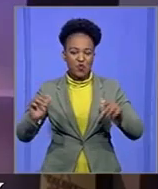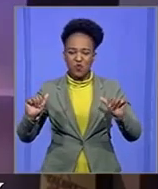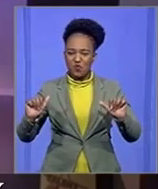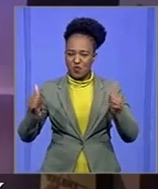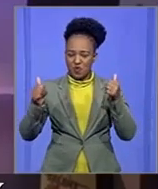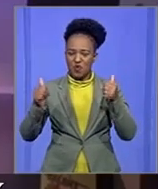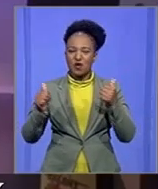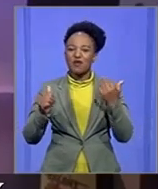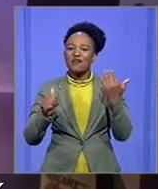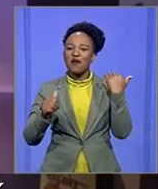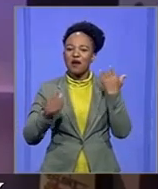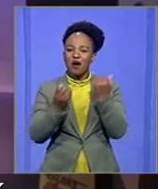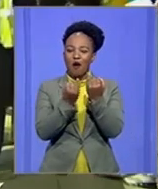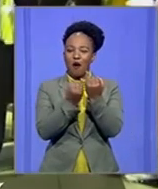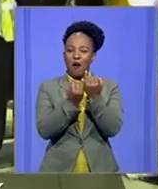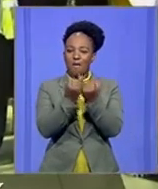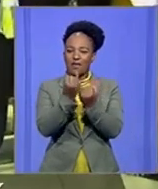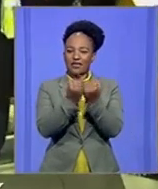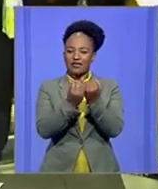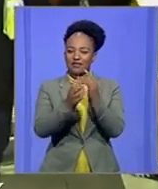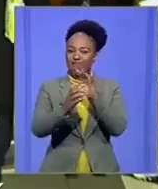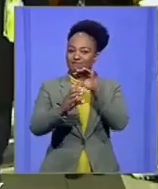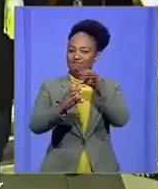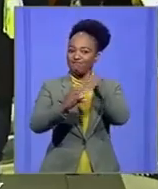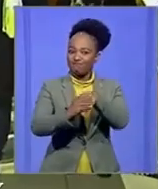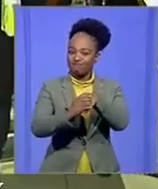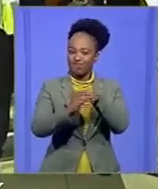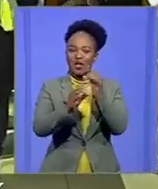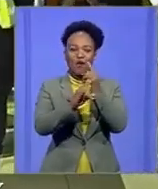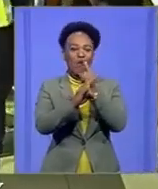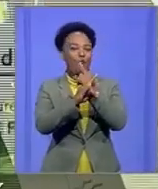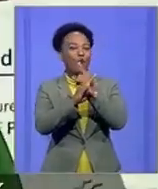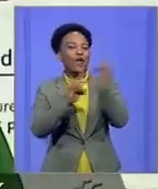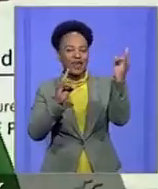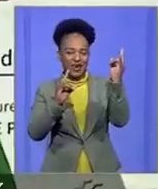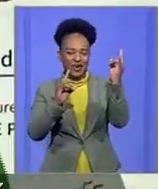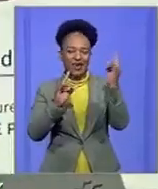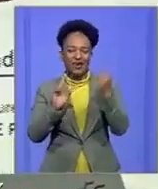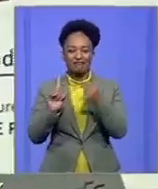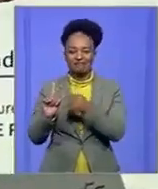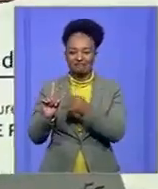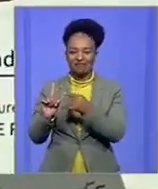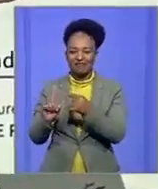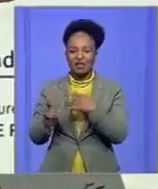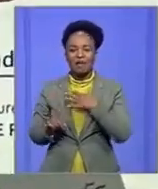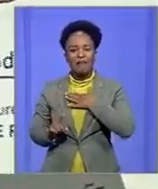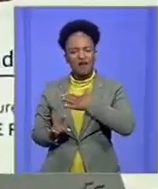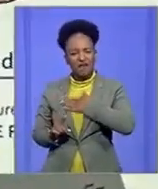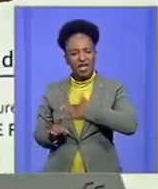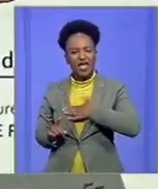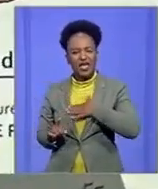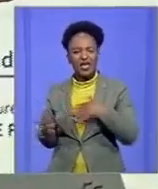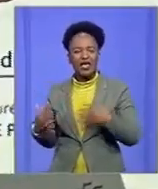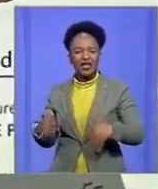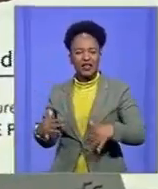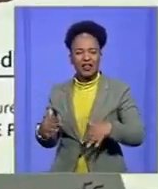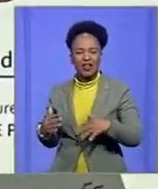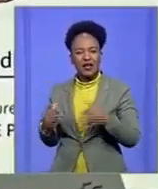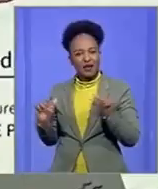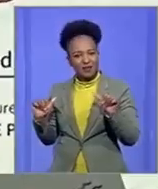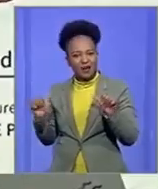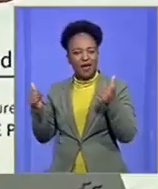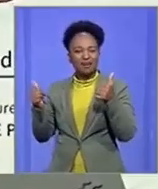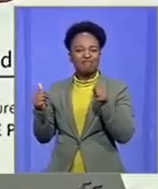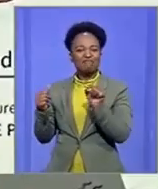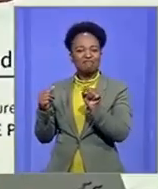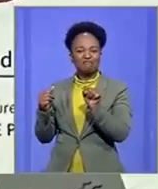kenela ditlhodisano tsa matjhaba mme a di hapa. I feel great. It was a very nice experience